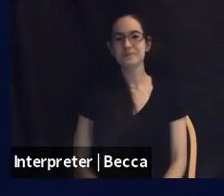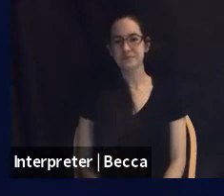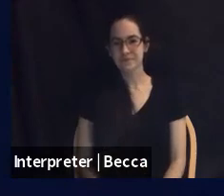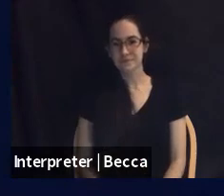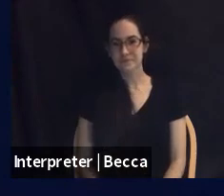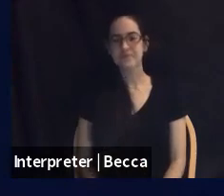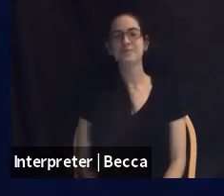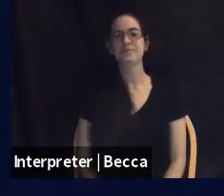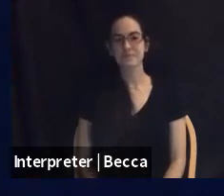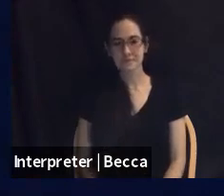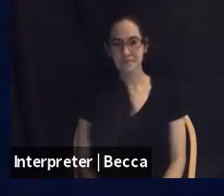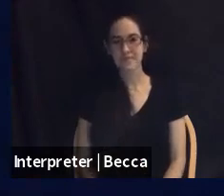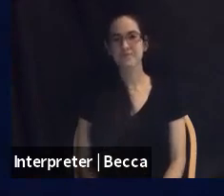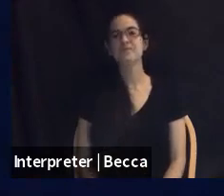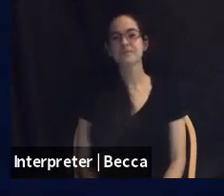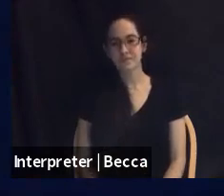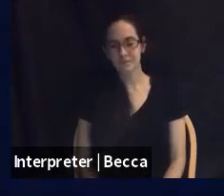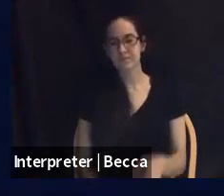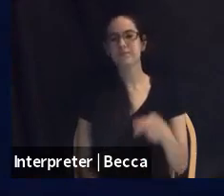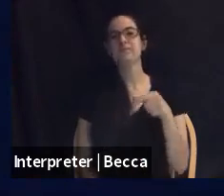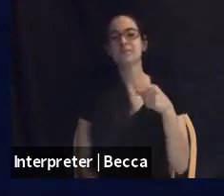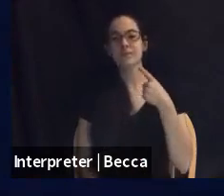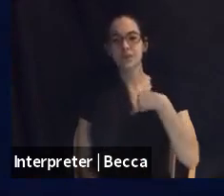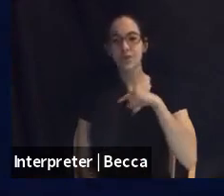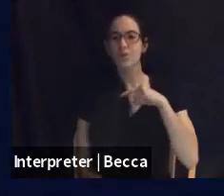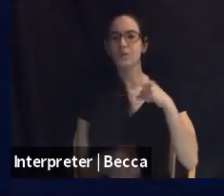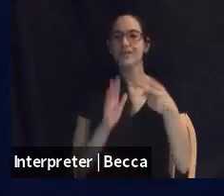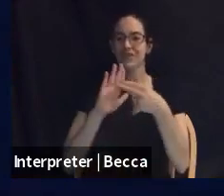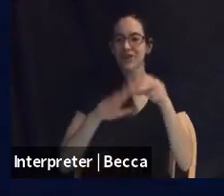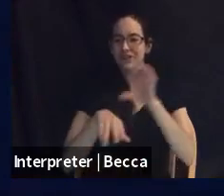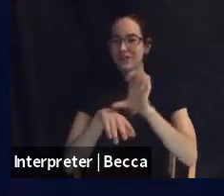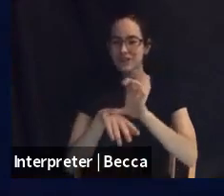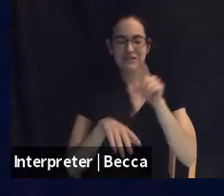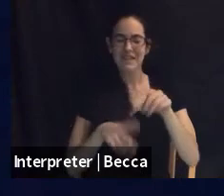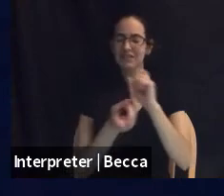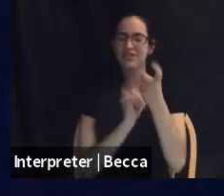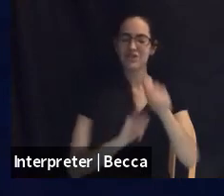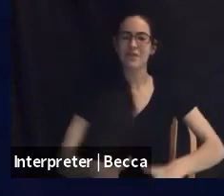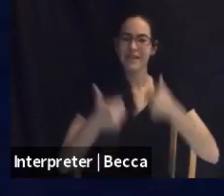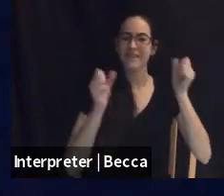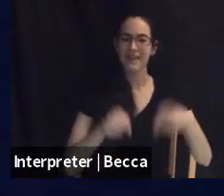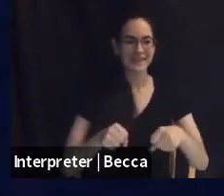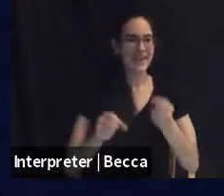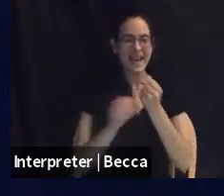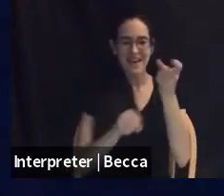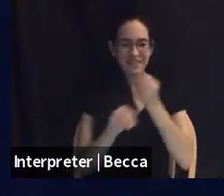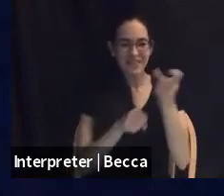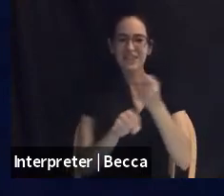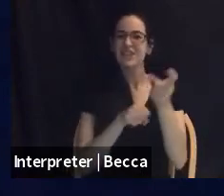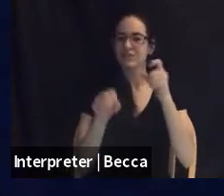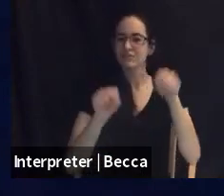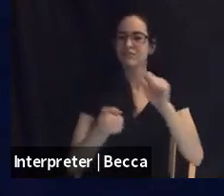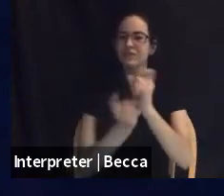This thing we call church, this thing we call the church, can change your life every year for the rest of your